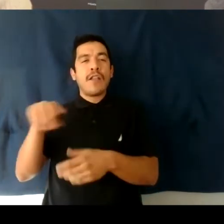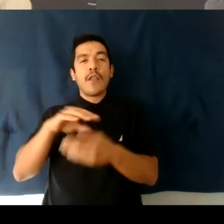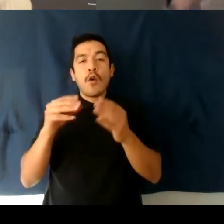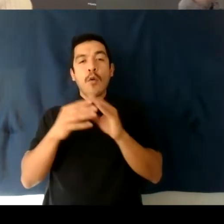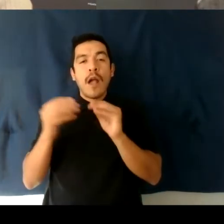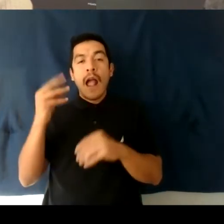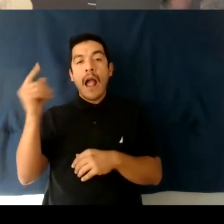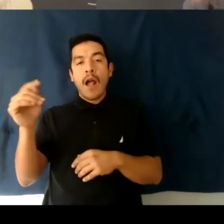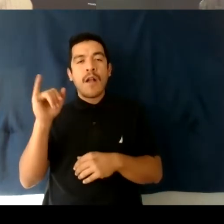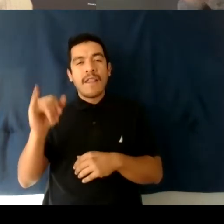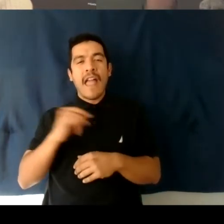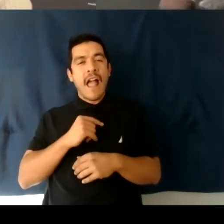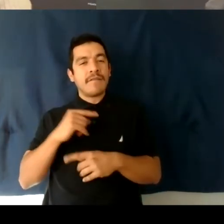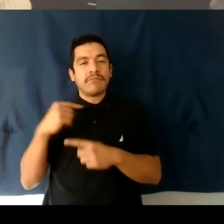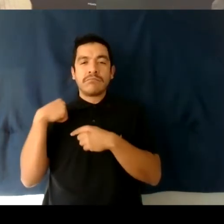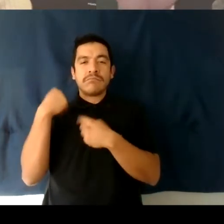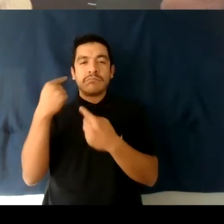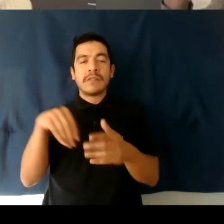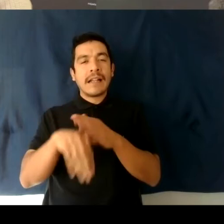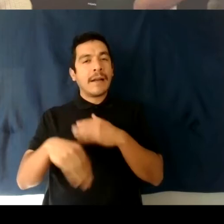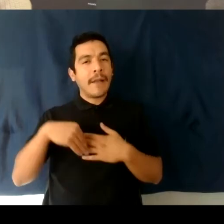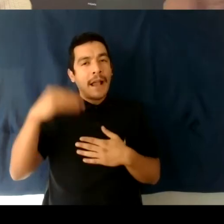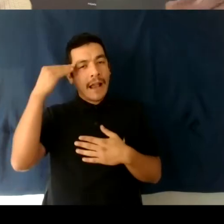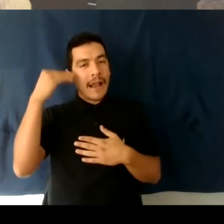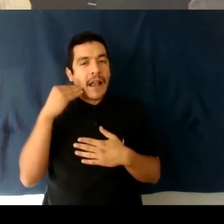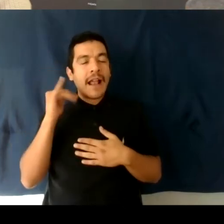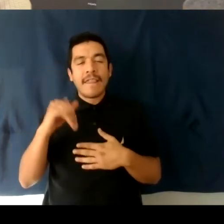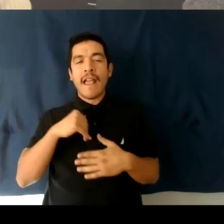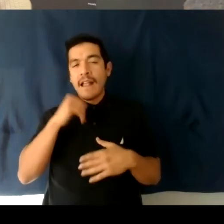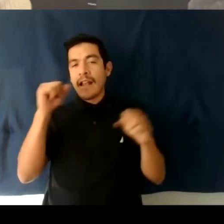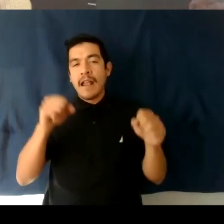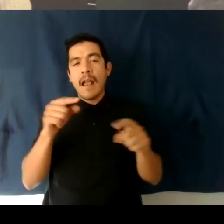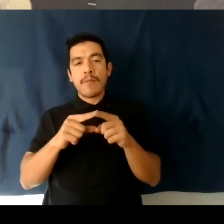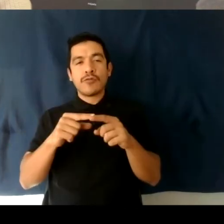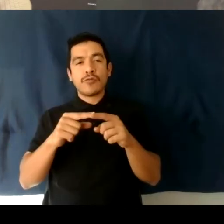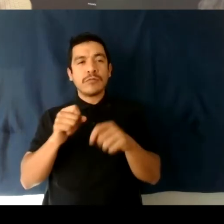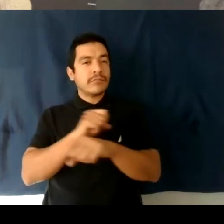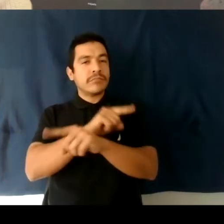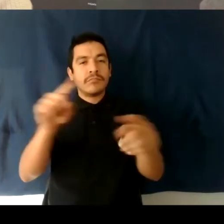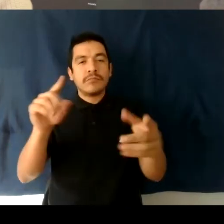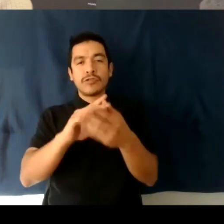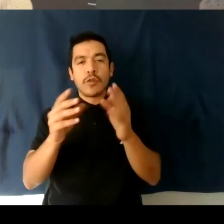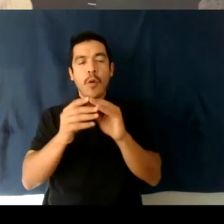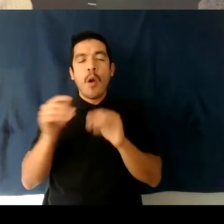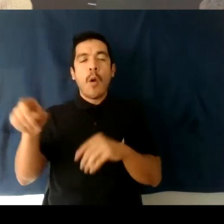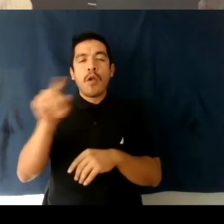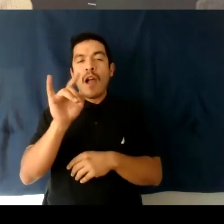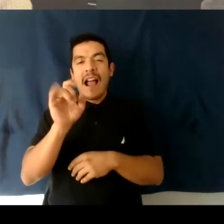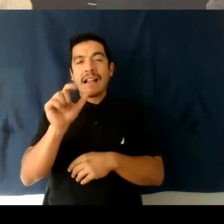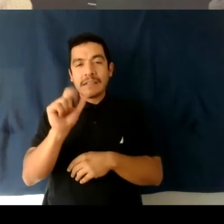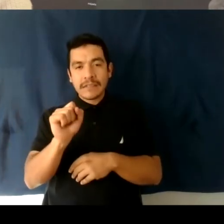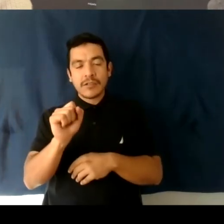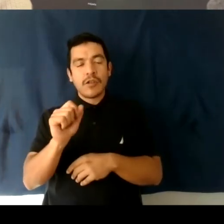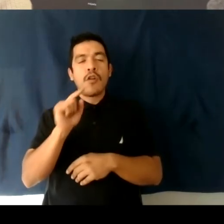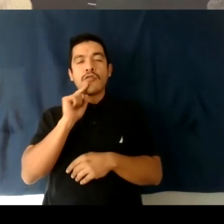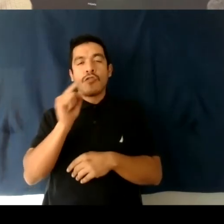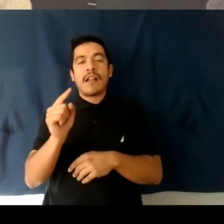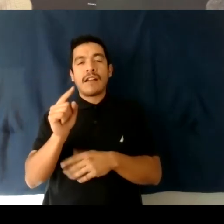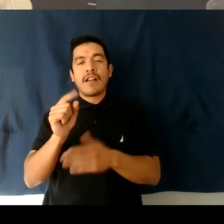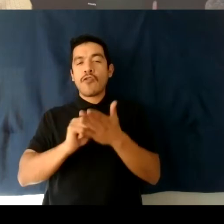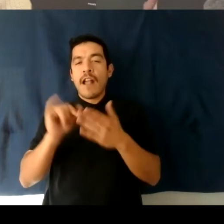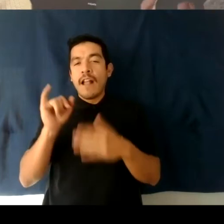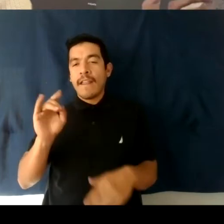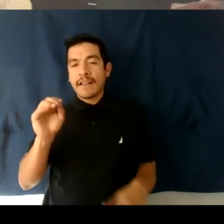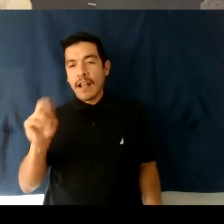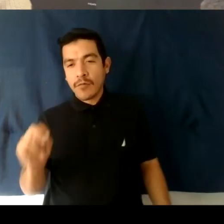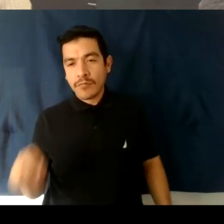that I've been so in my head that I haven't been able to get those stories out or those ideas. So taking time to write those down,